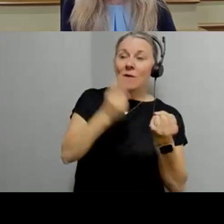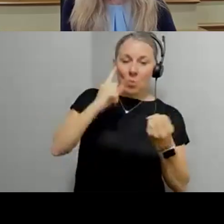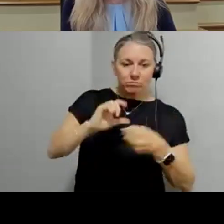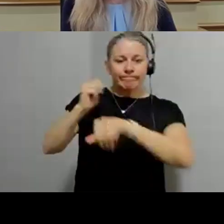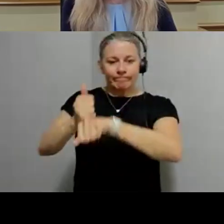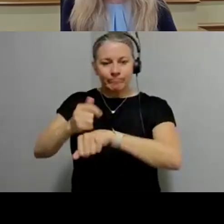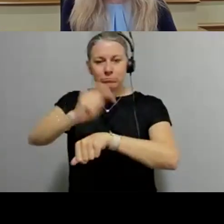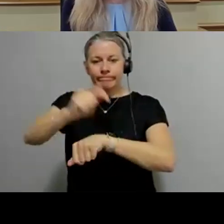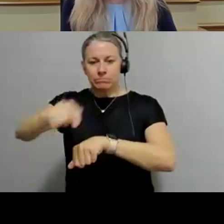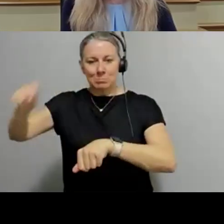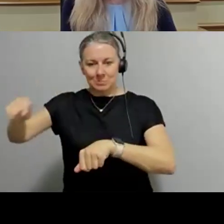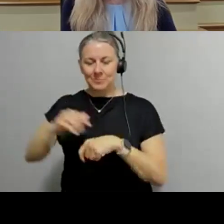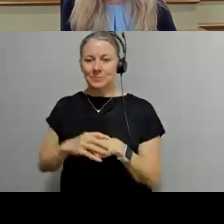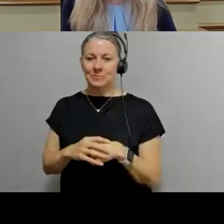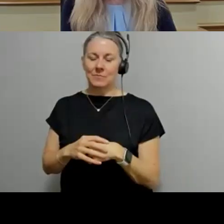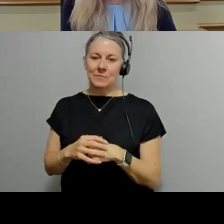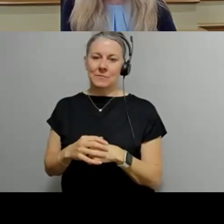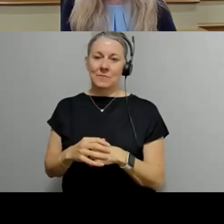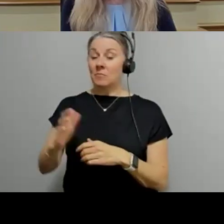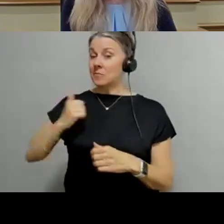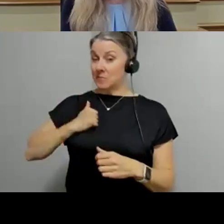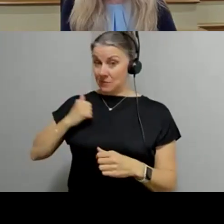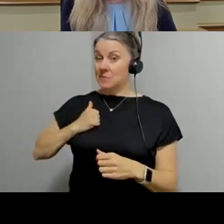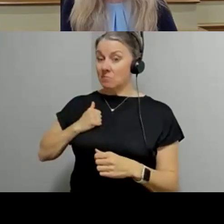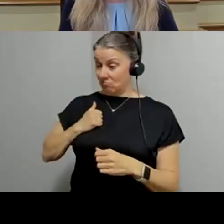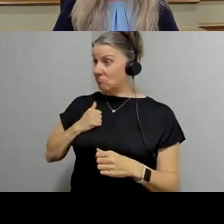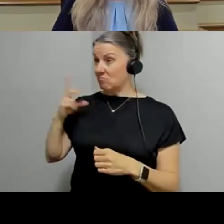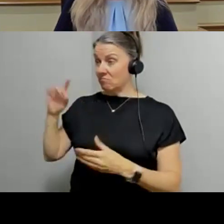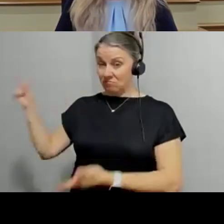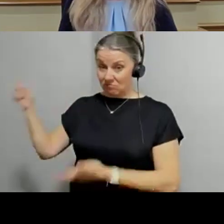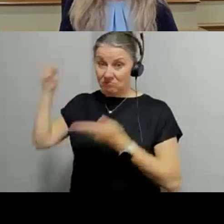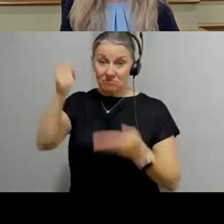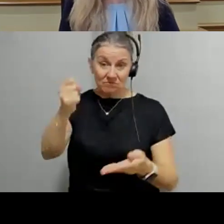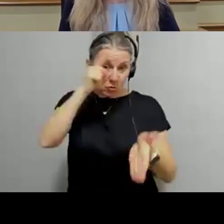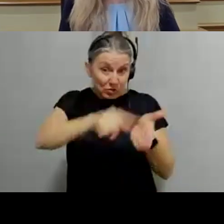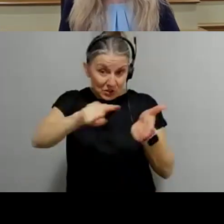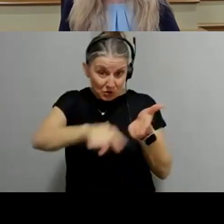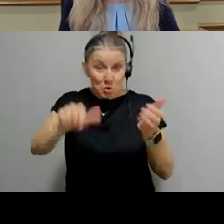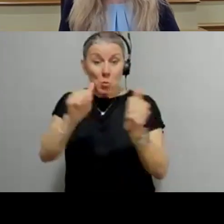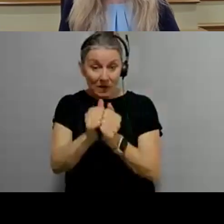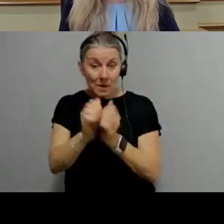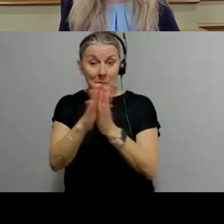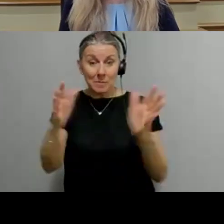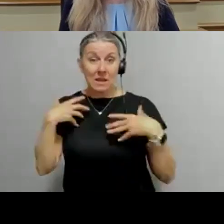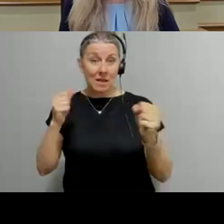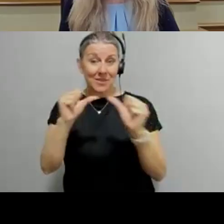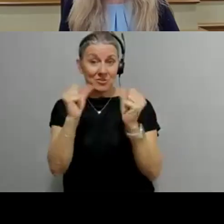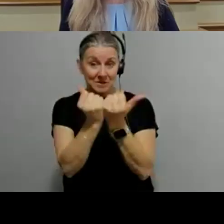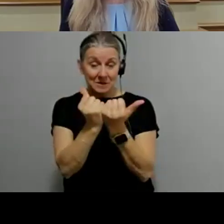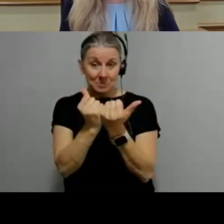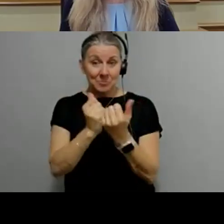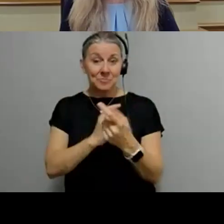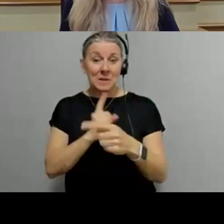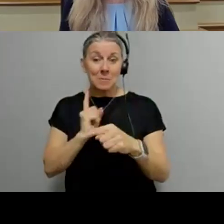the age-friendly cities piece. So Canada funded the research with the Public Health Agency and with its researcher,